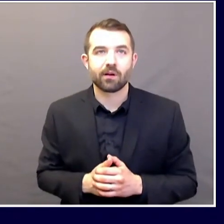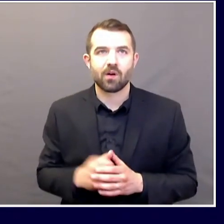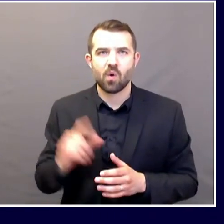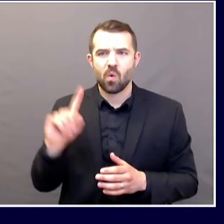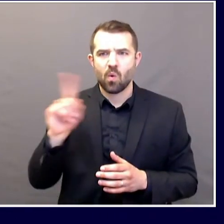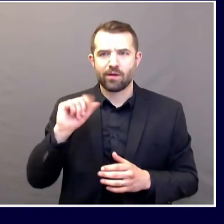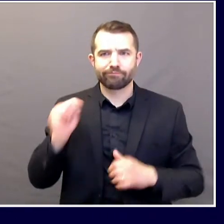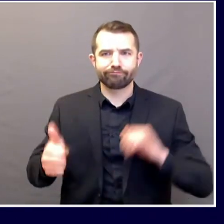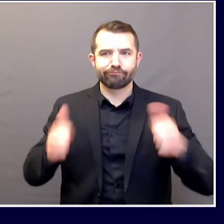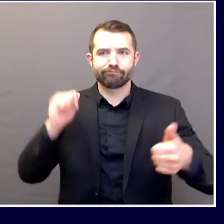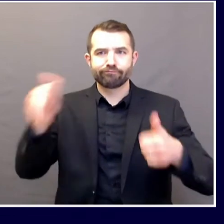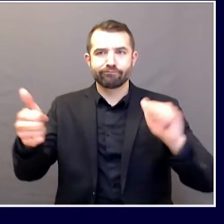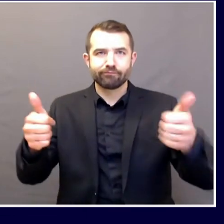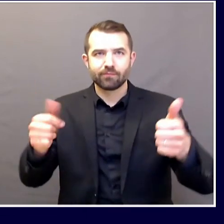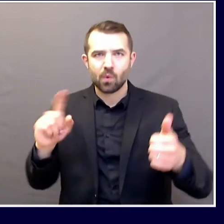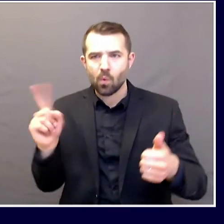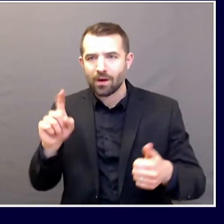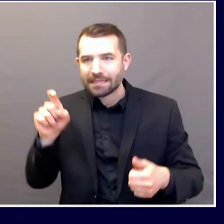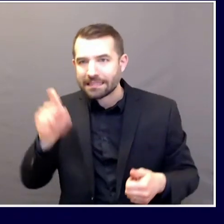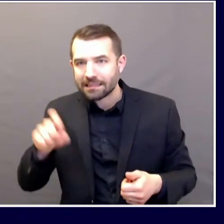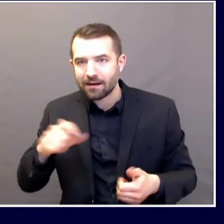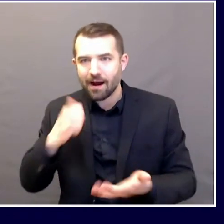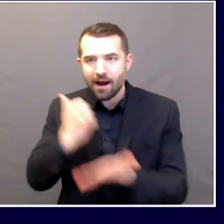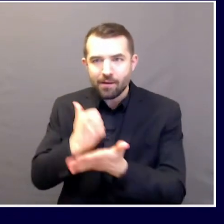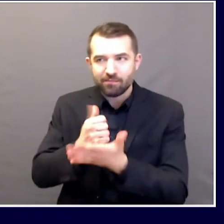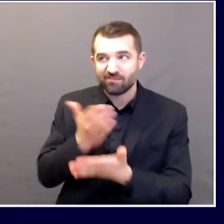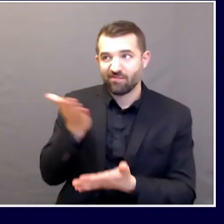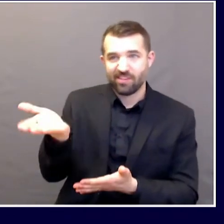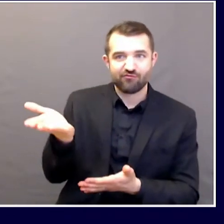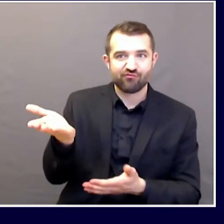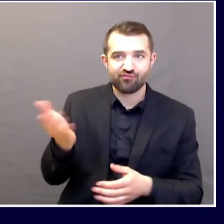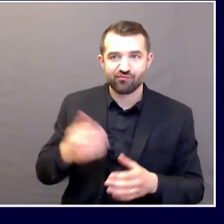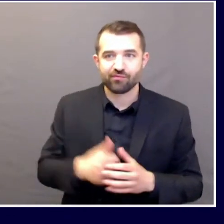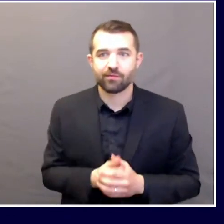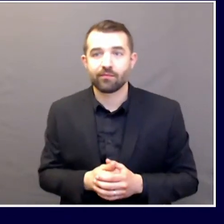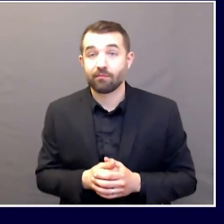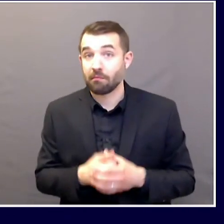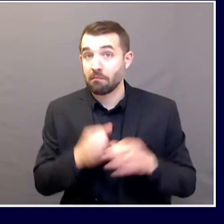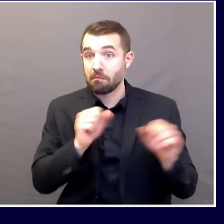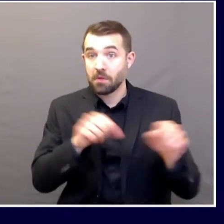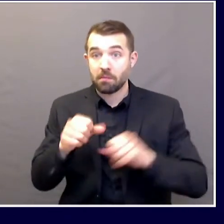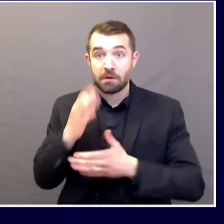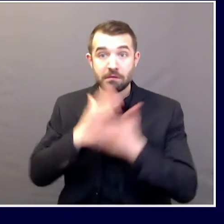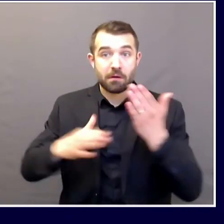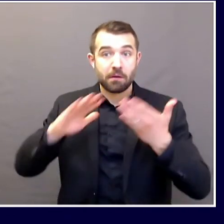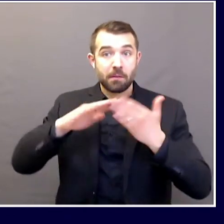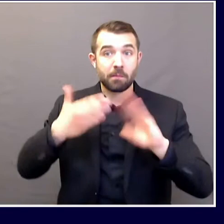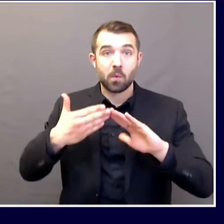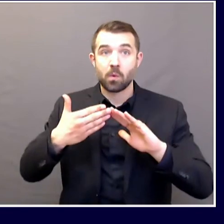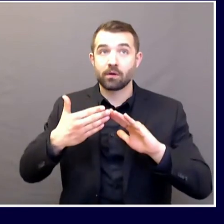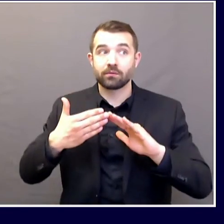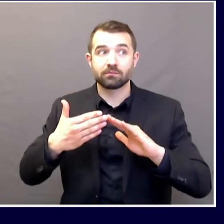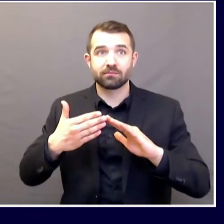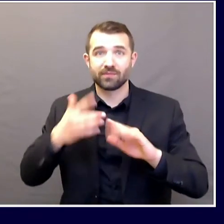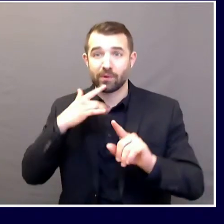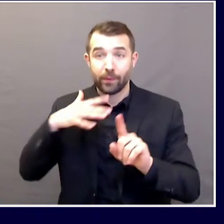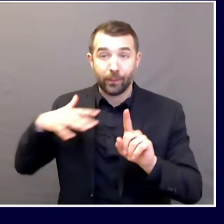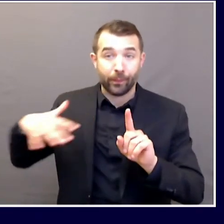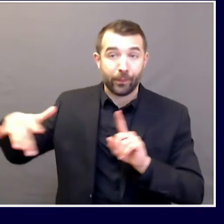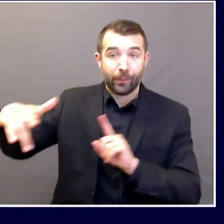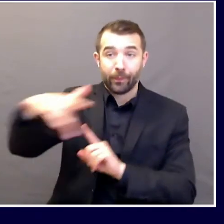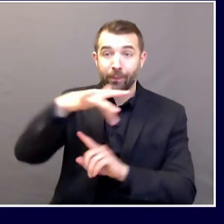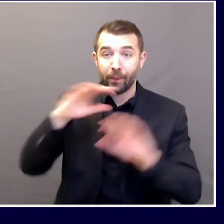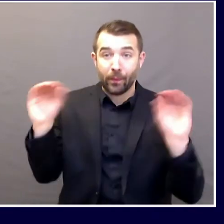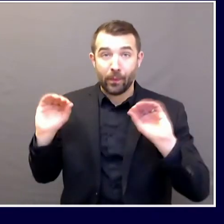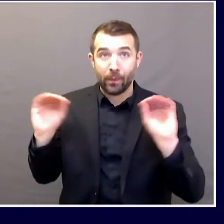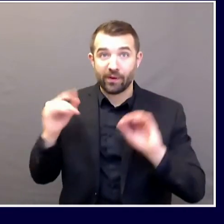federally qualified health center may be their only access to healthcare in their entire area. And so for that reason, we've worked